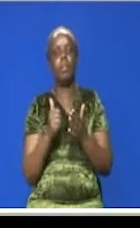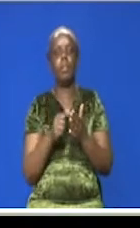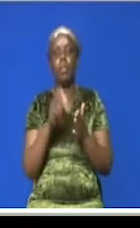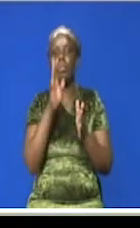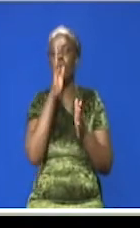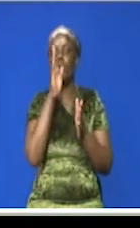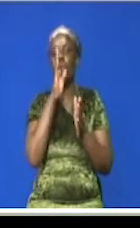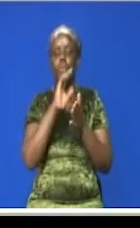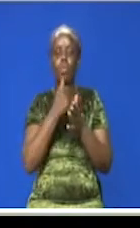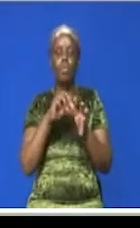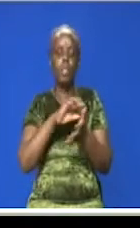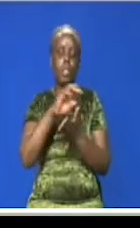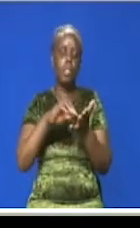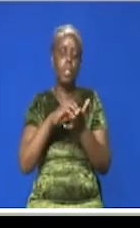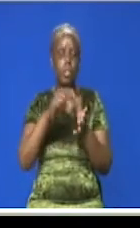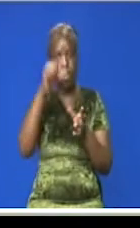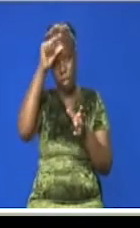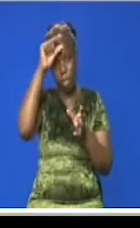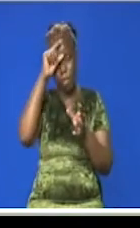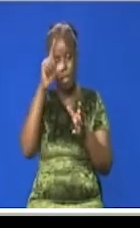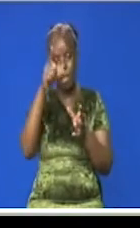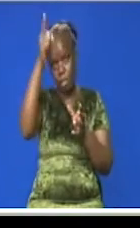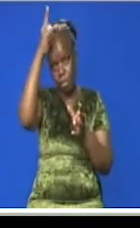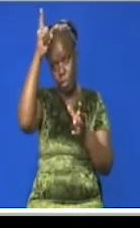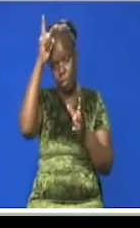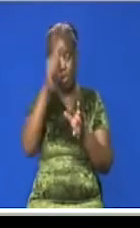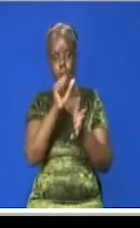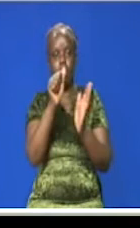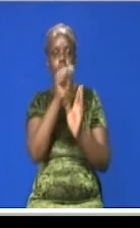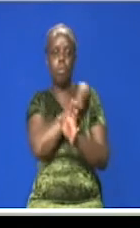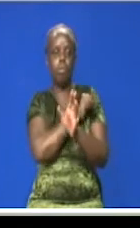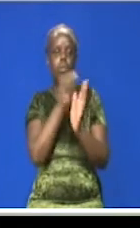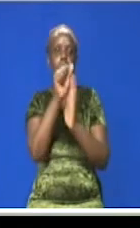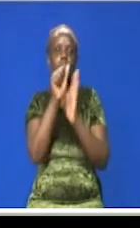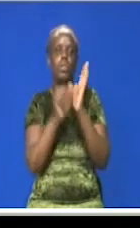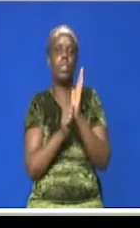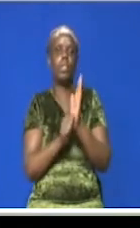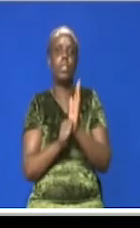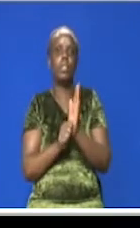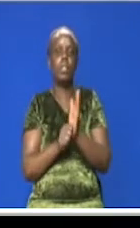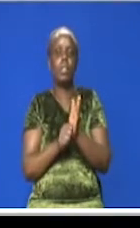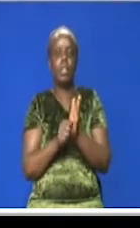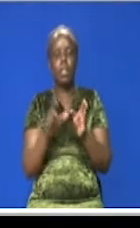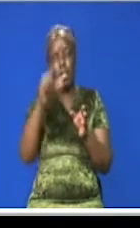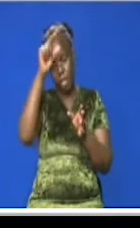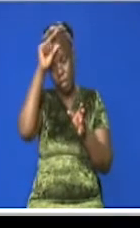central government, local authorities, and government corporations.